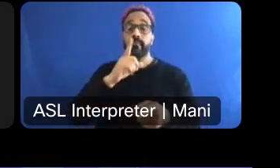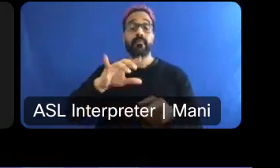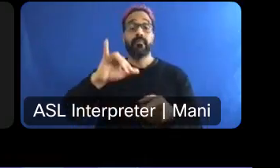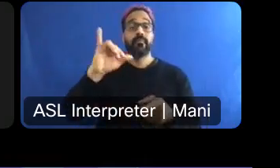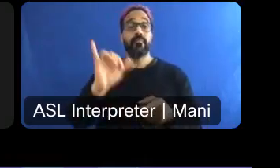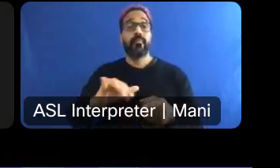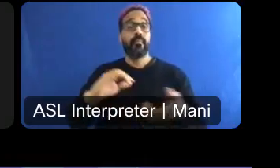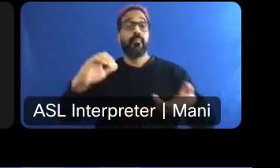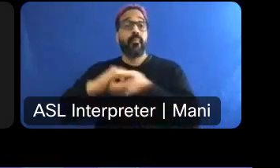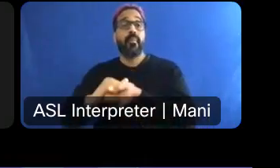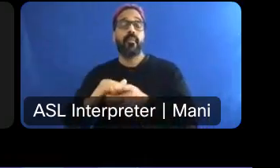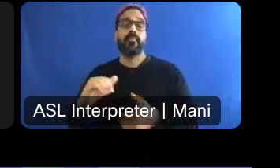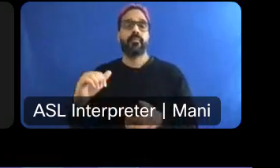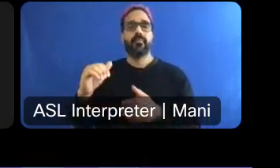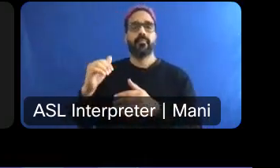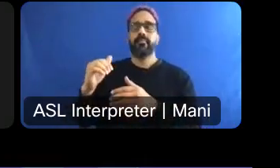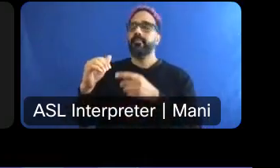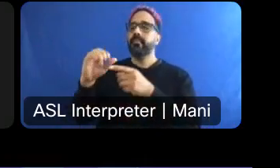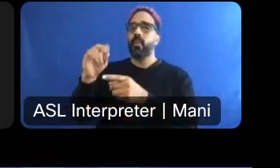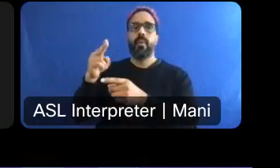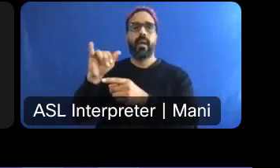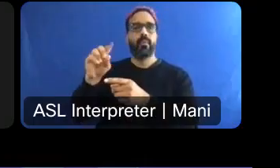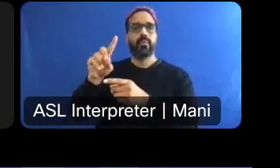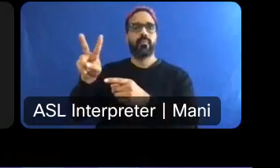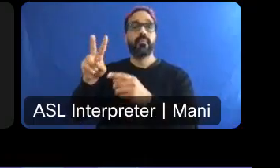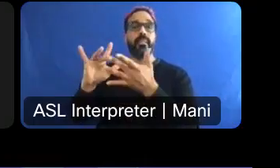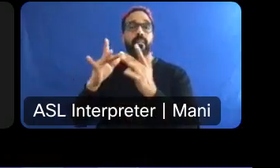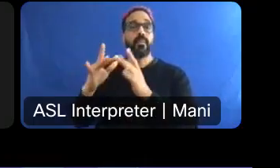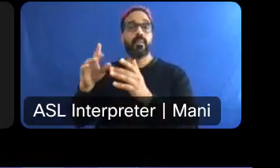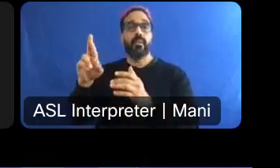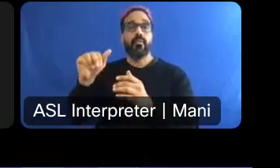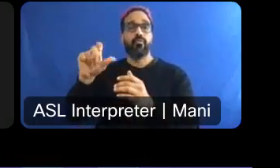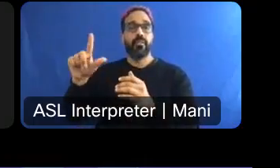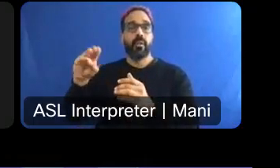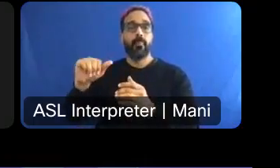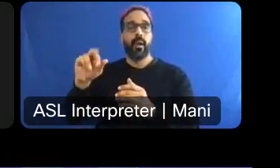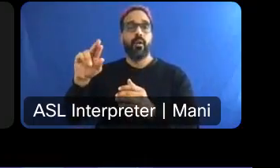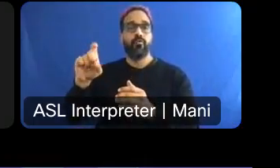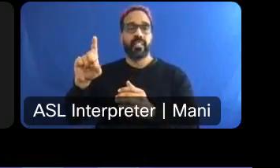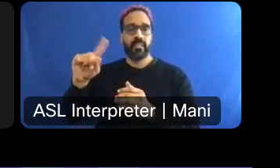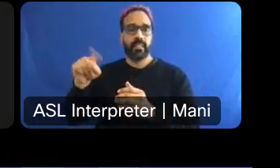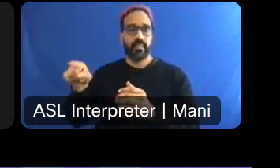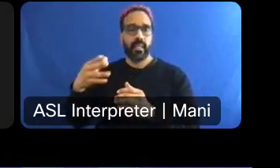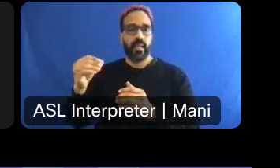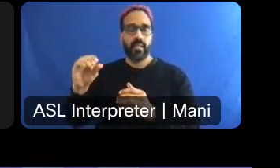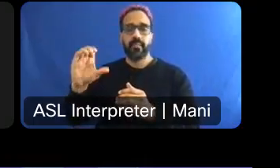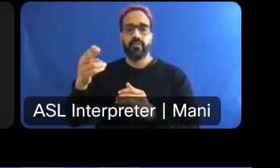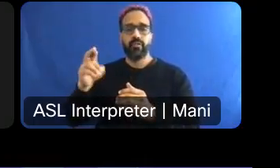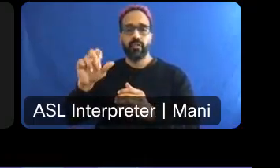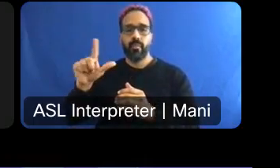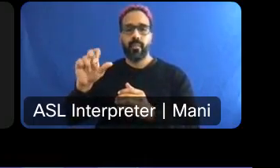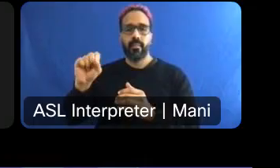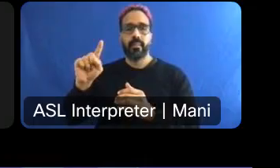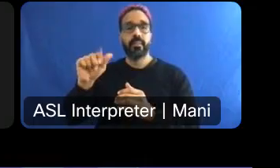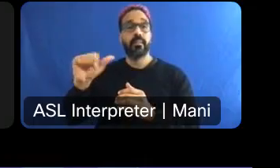the Ohio Domestic Violence Network, Rachel Ramirez and Cheryl Stahl. There will be a complimentary fact sheet coming later this